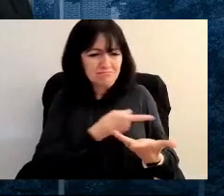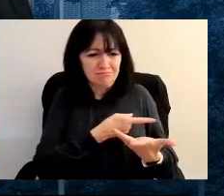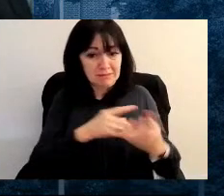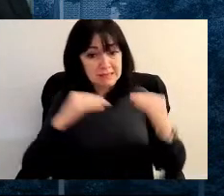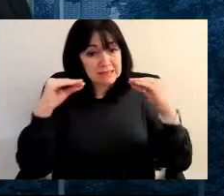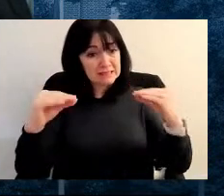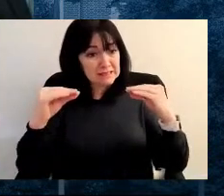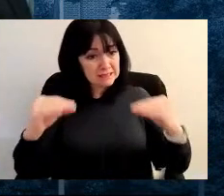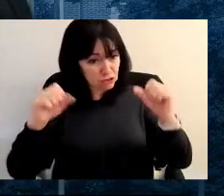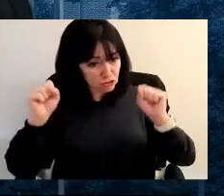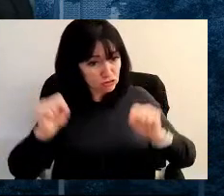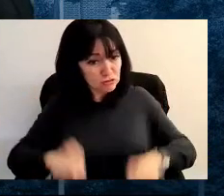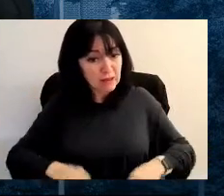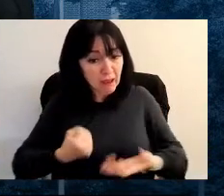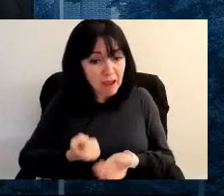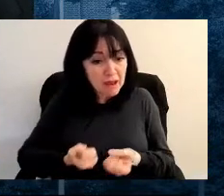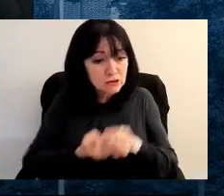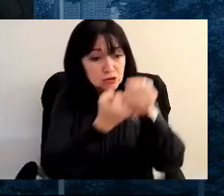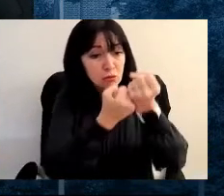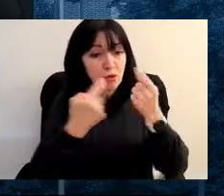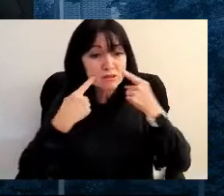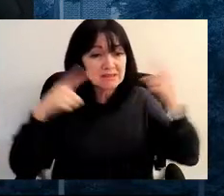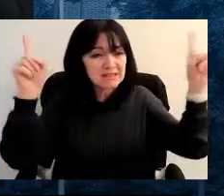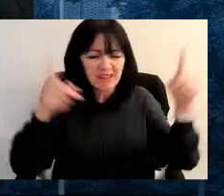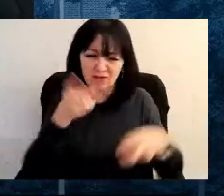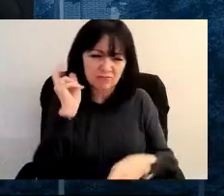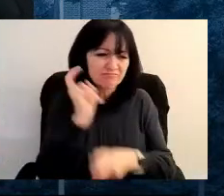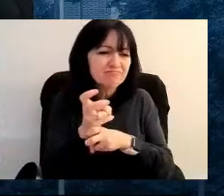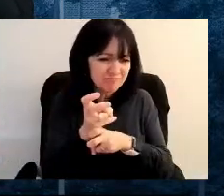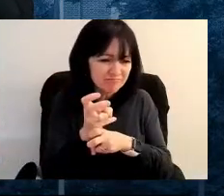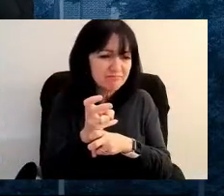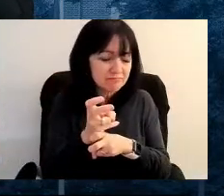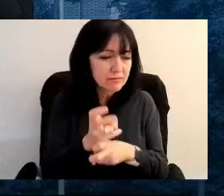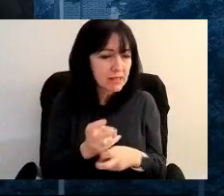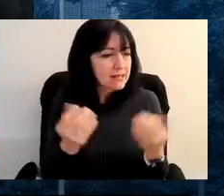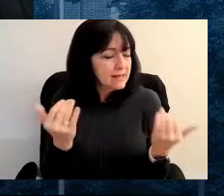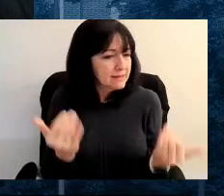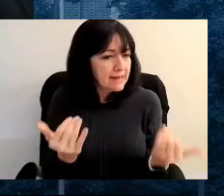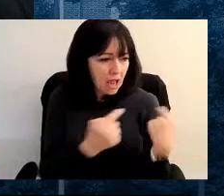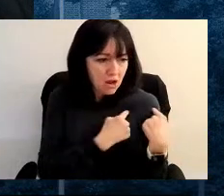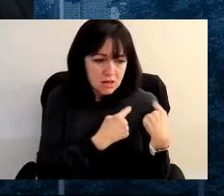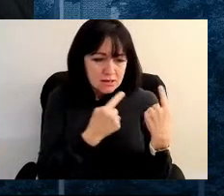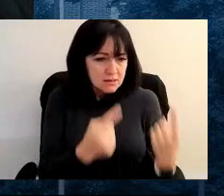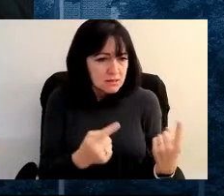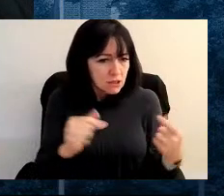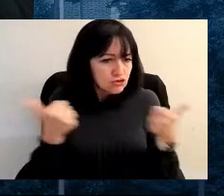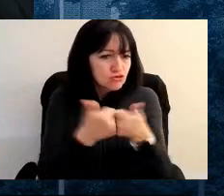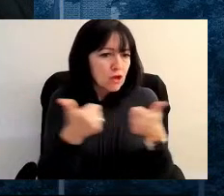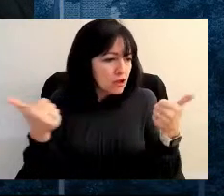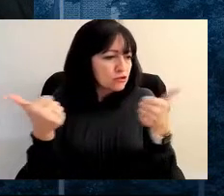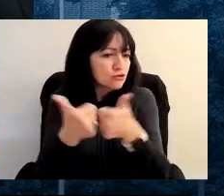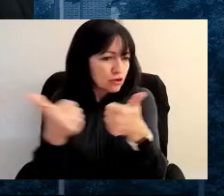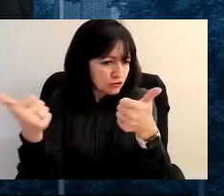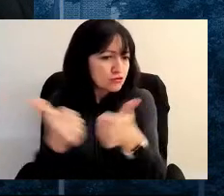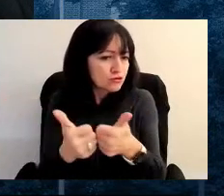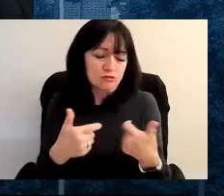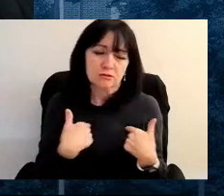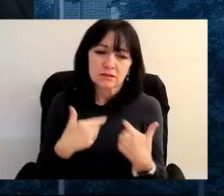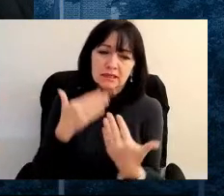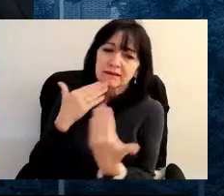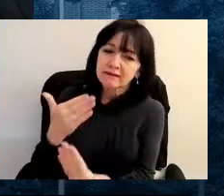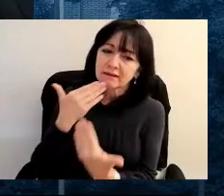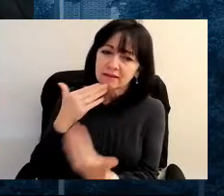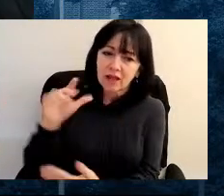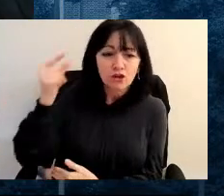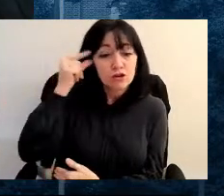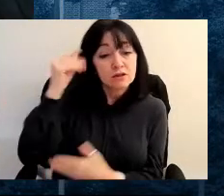supports. Today, we begin to right this ship, and I am so grateful to Governor Carney and his team for